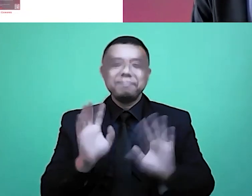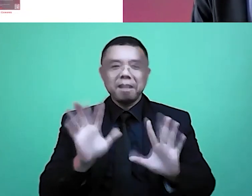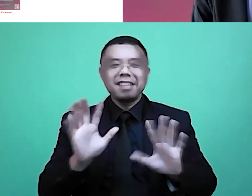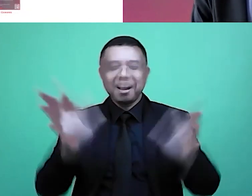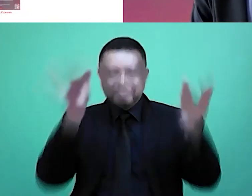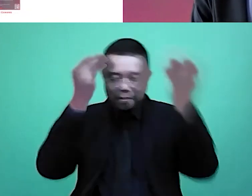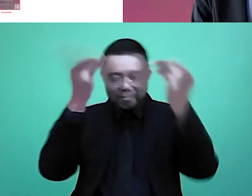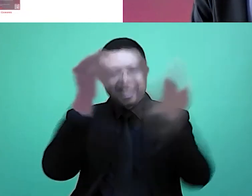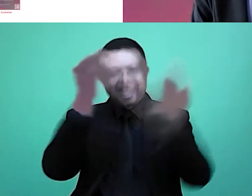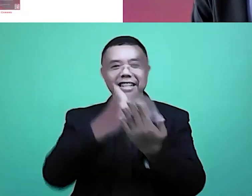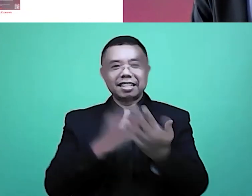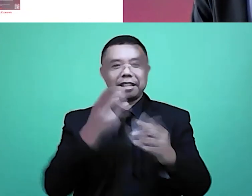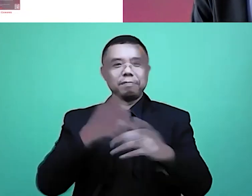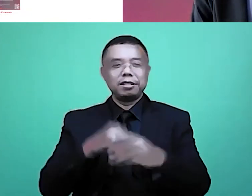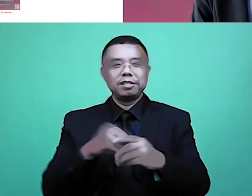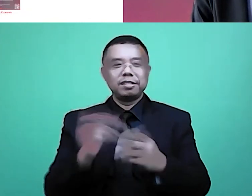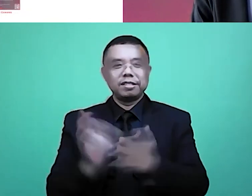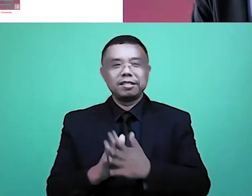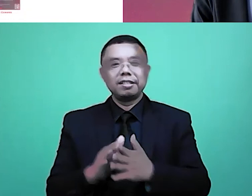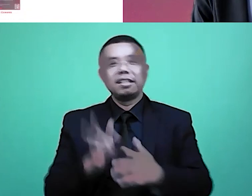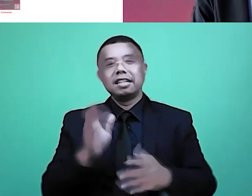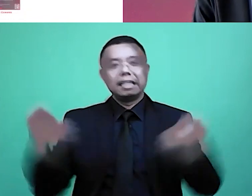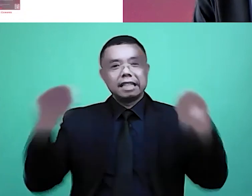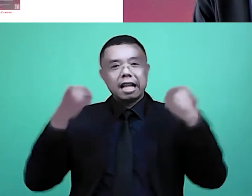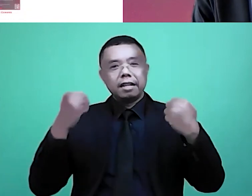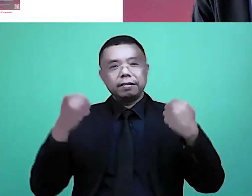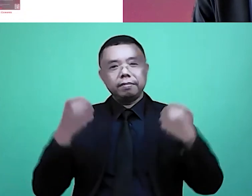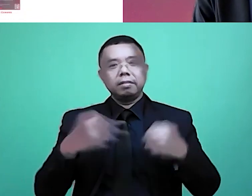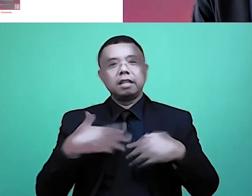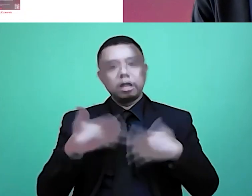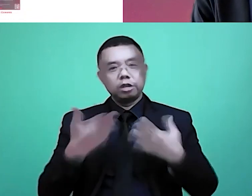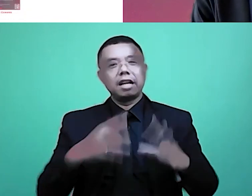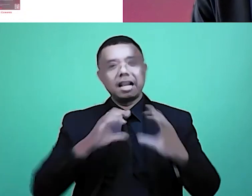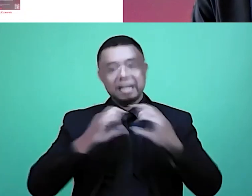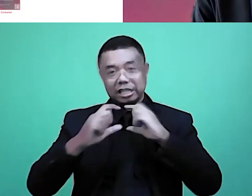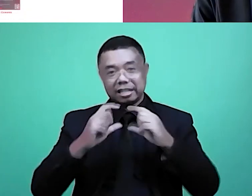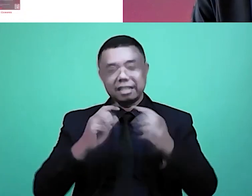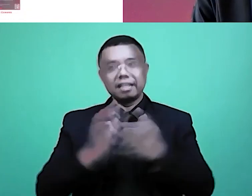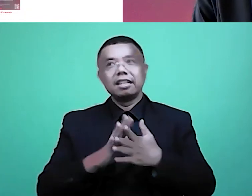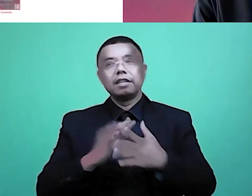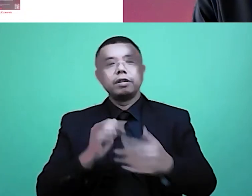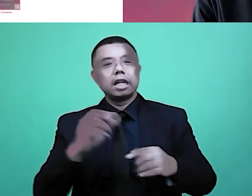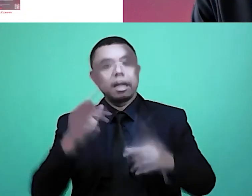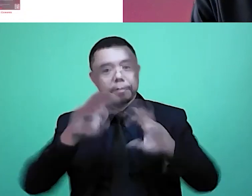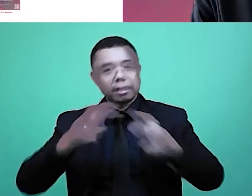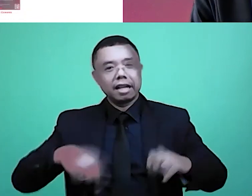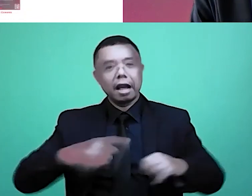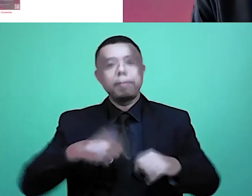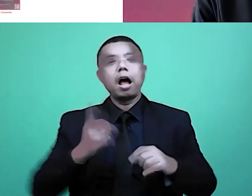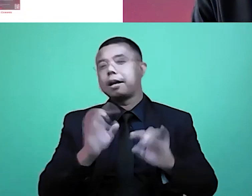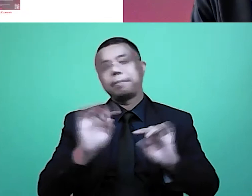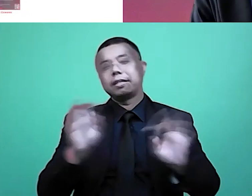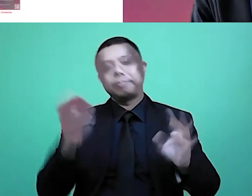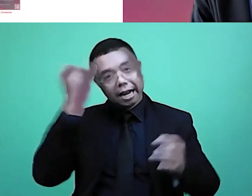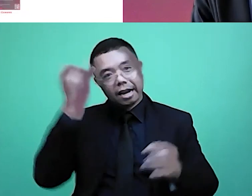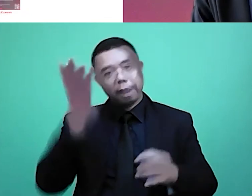many things that our researchers have touched on throughout the year and brought some ideas forward. So we hope you've learned something from those